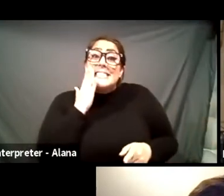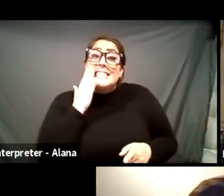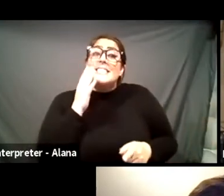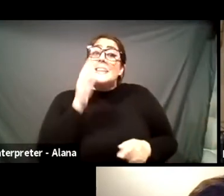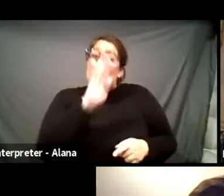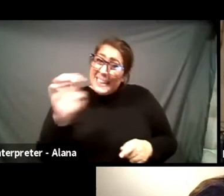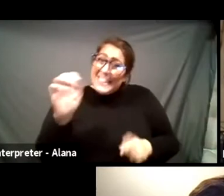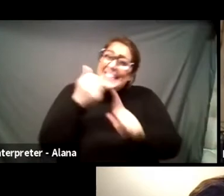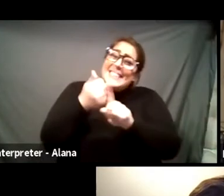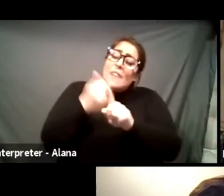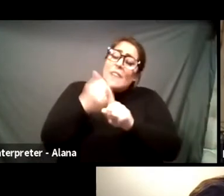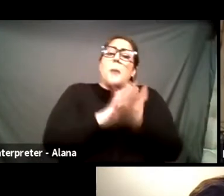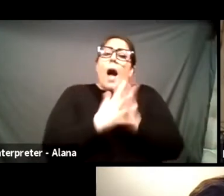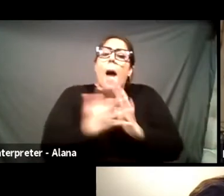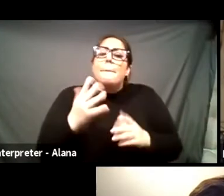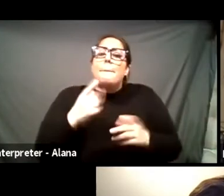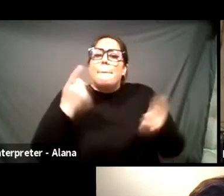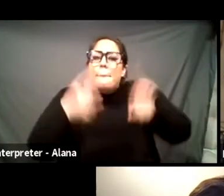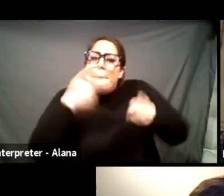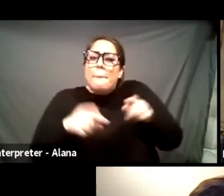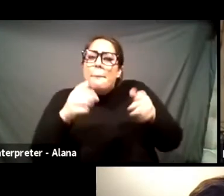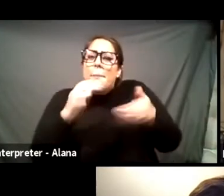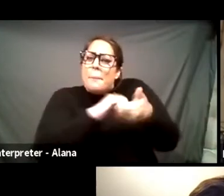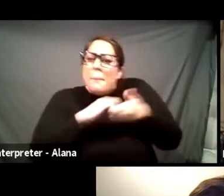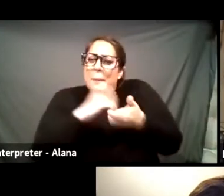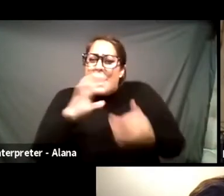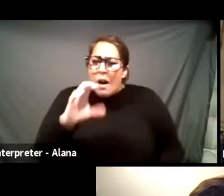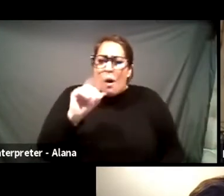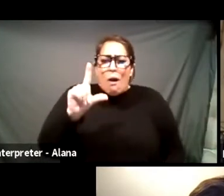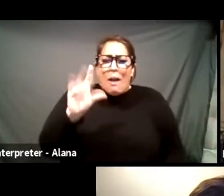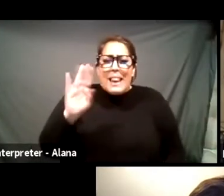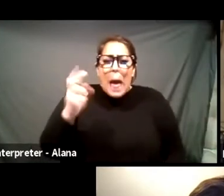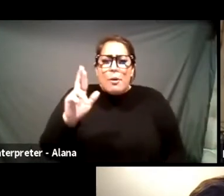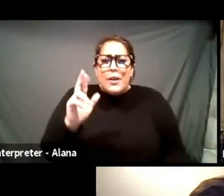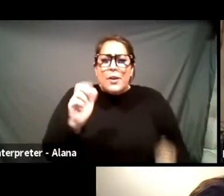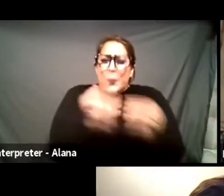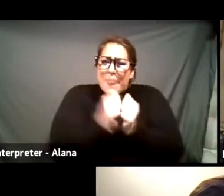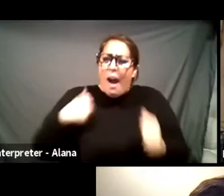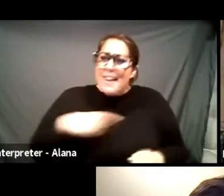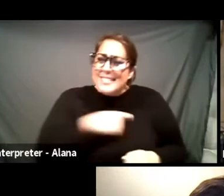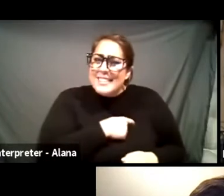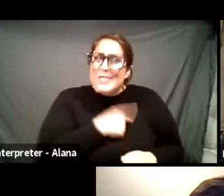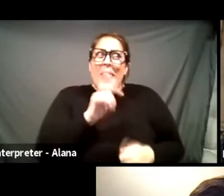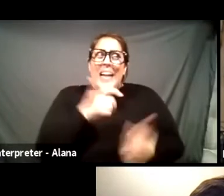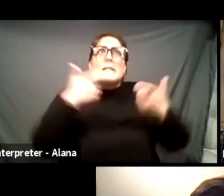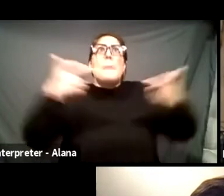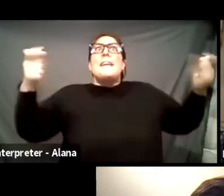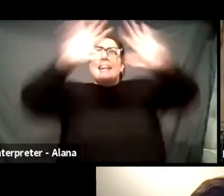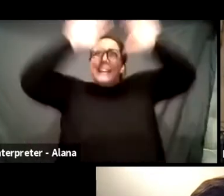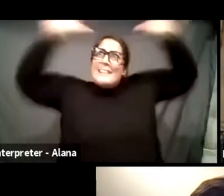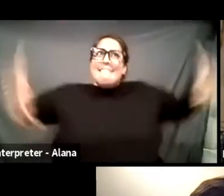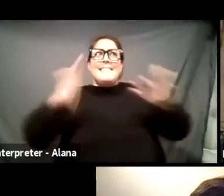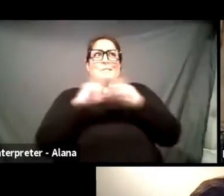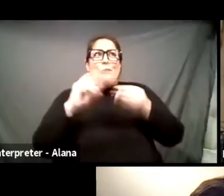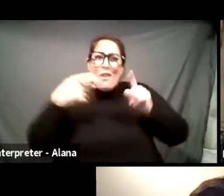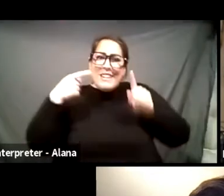where human involvement could completely step away. But maybe that's a bigger story. No, but we're